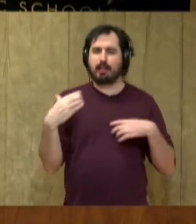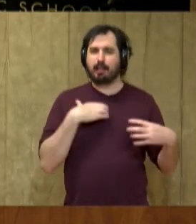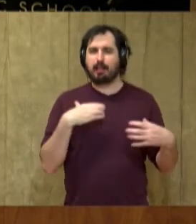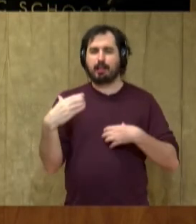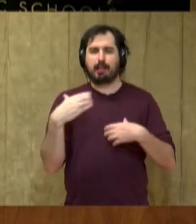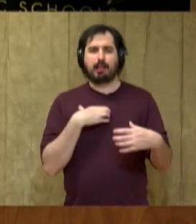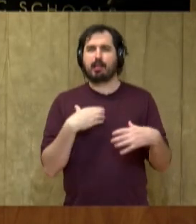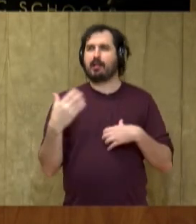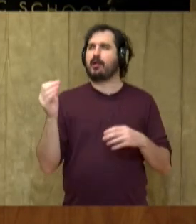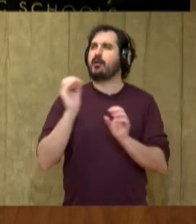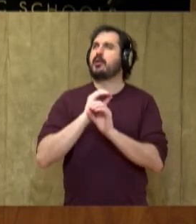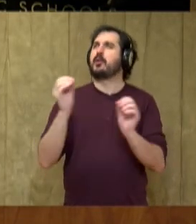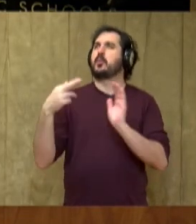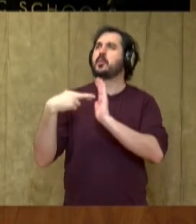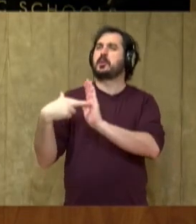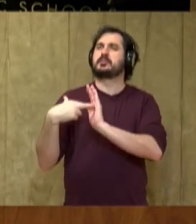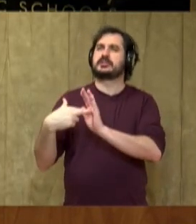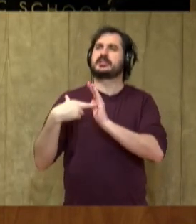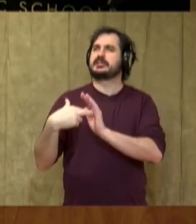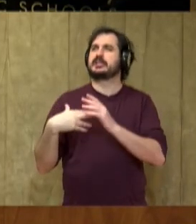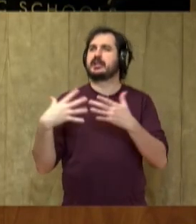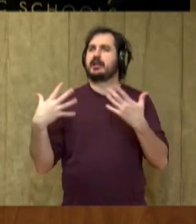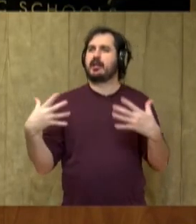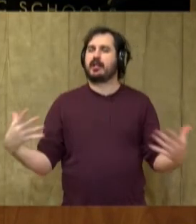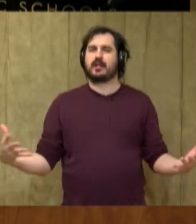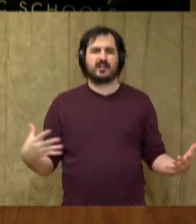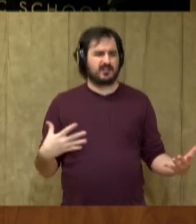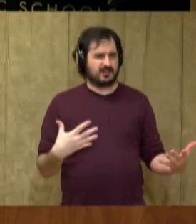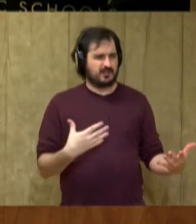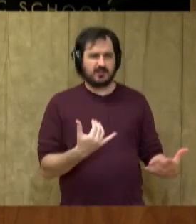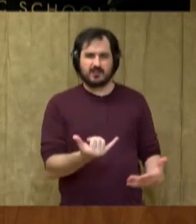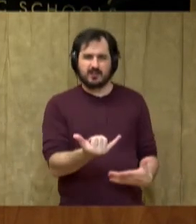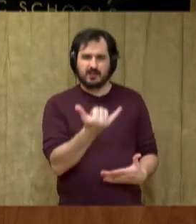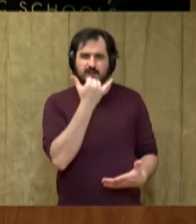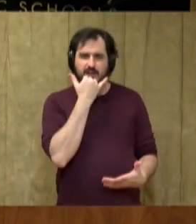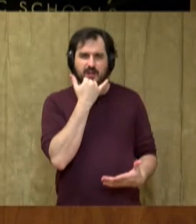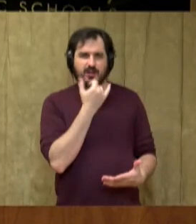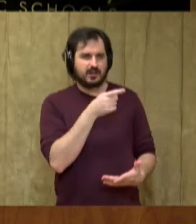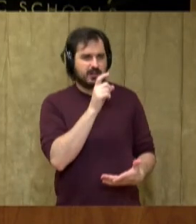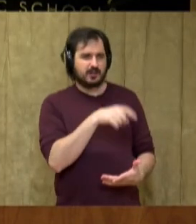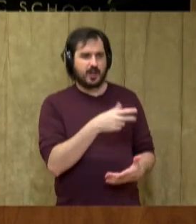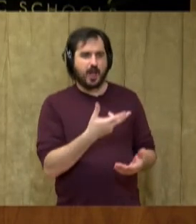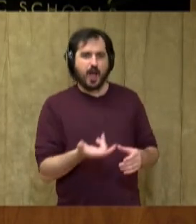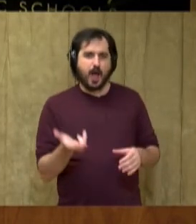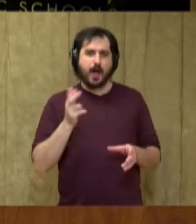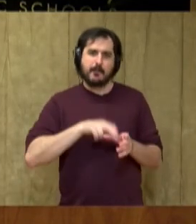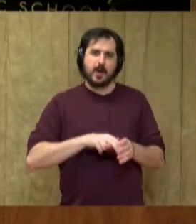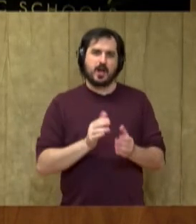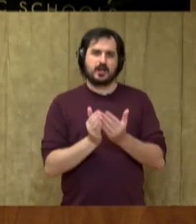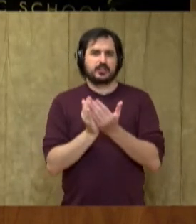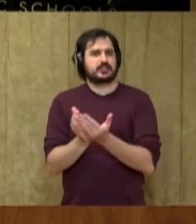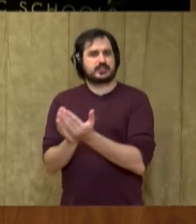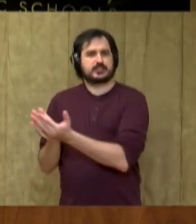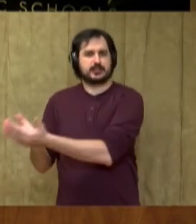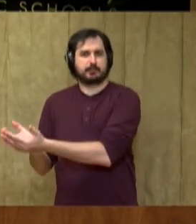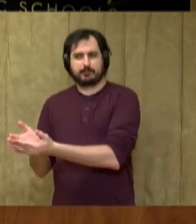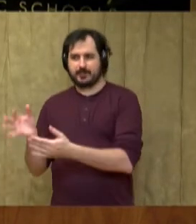representation in the government in England. They couldn't be more wrong. All they need to do is hop on a ship and vote when we vote.